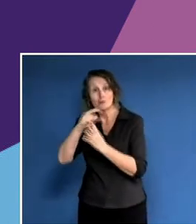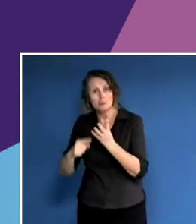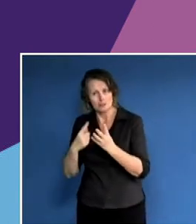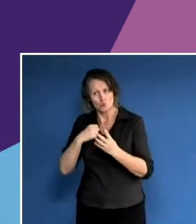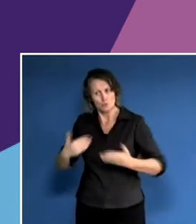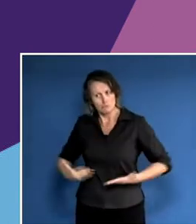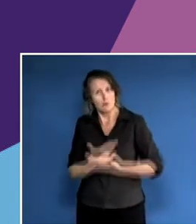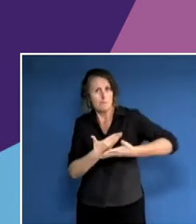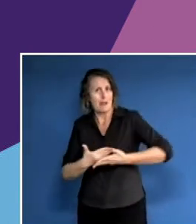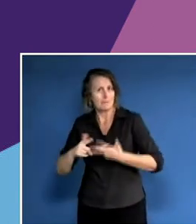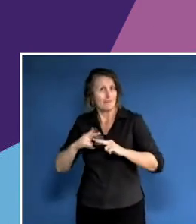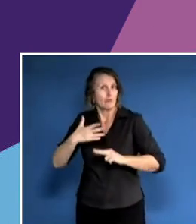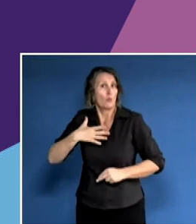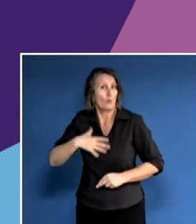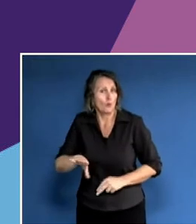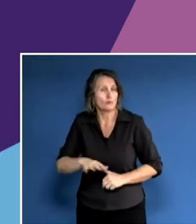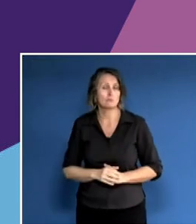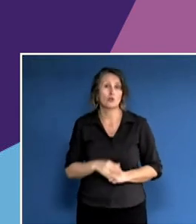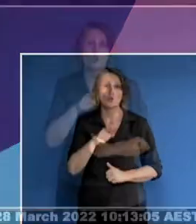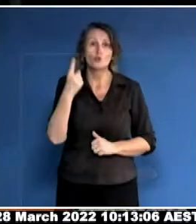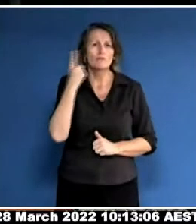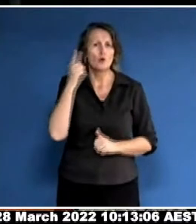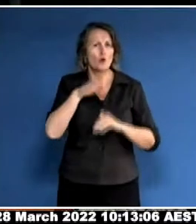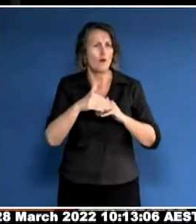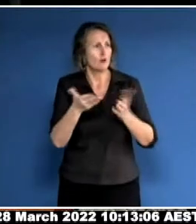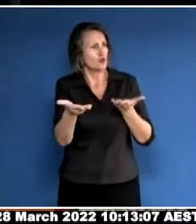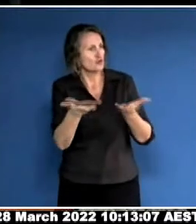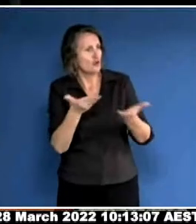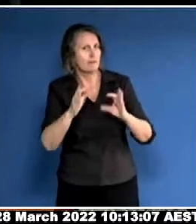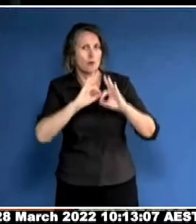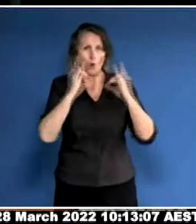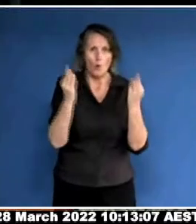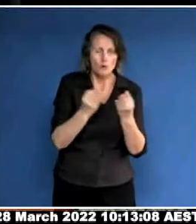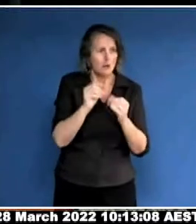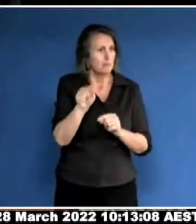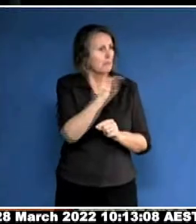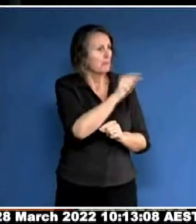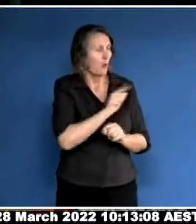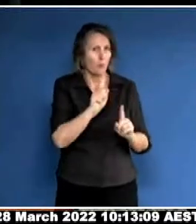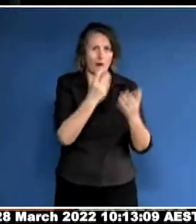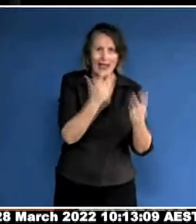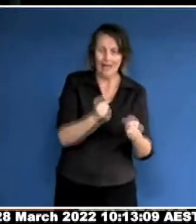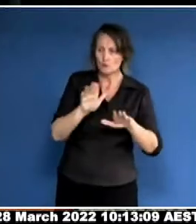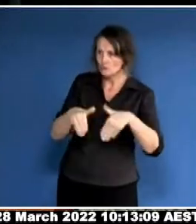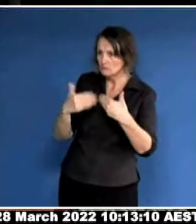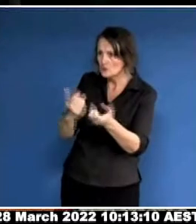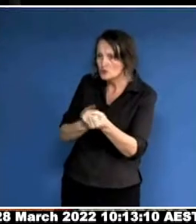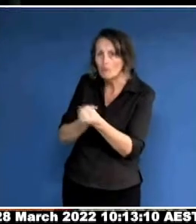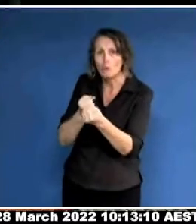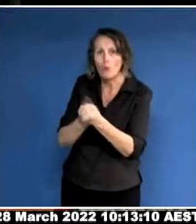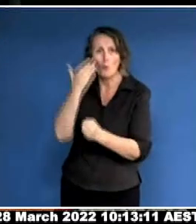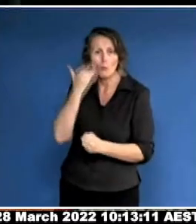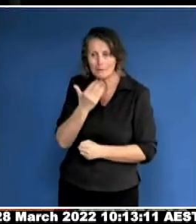heard about the nature and extent of services to support women and girls with disability who experience sexual violence